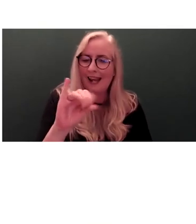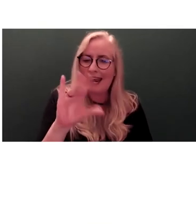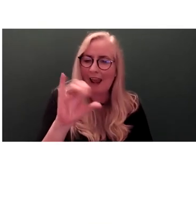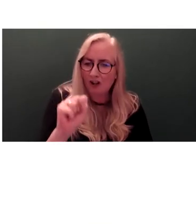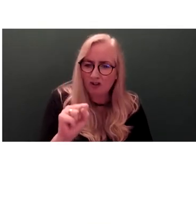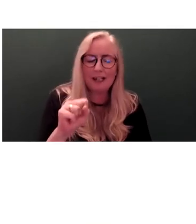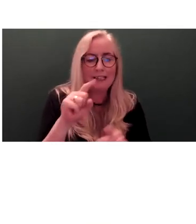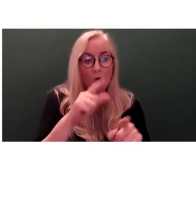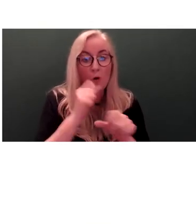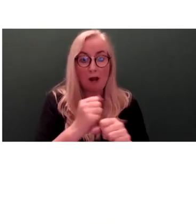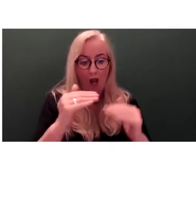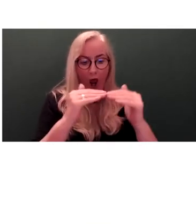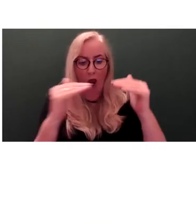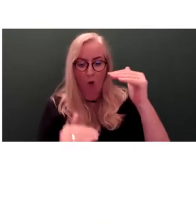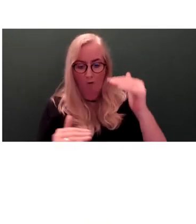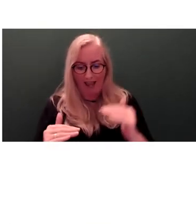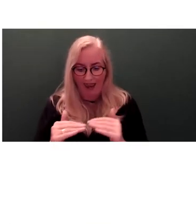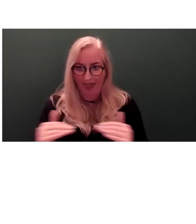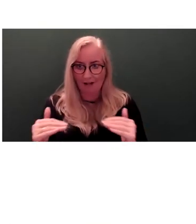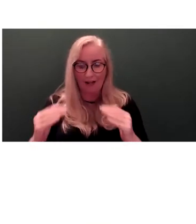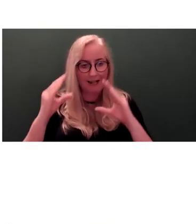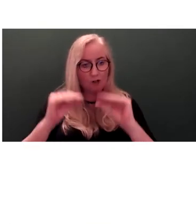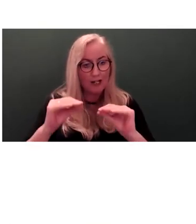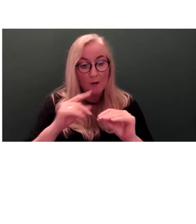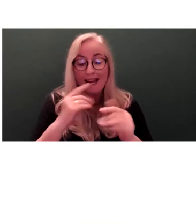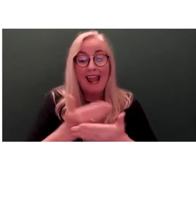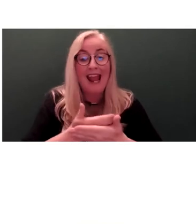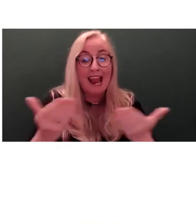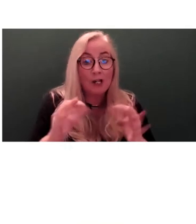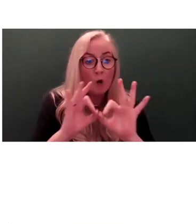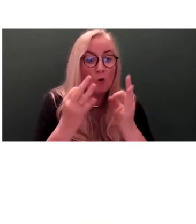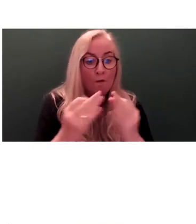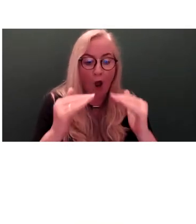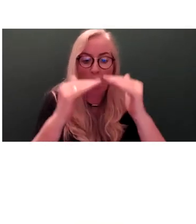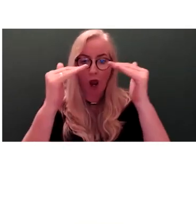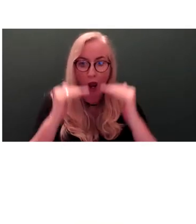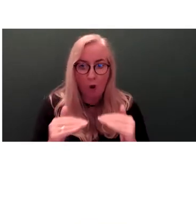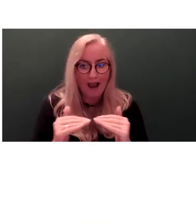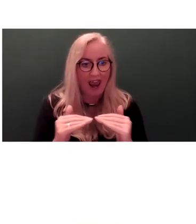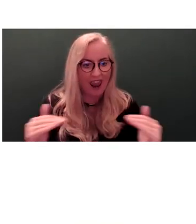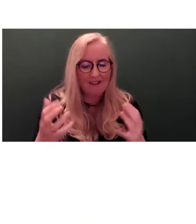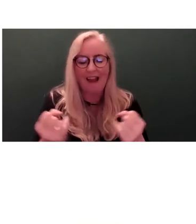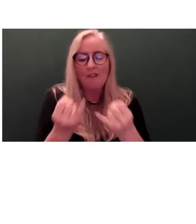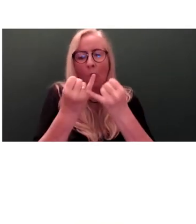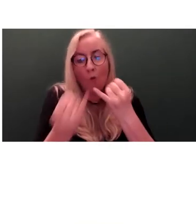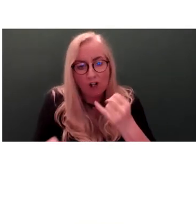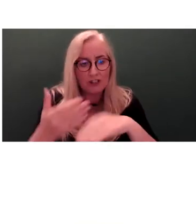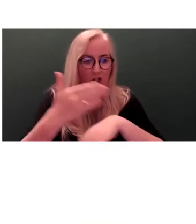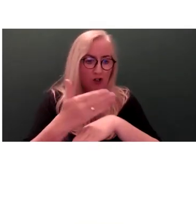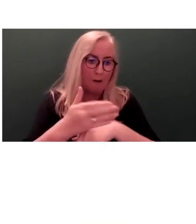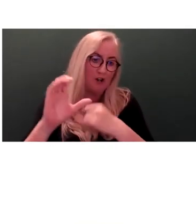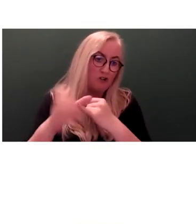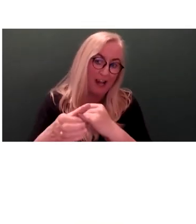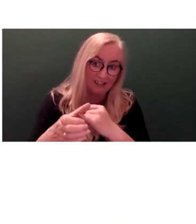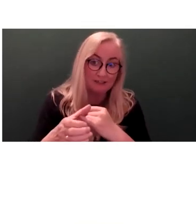were showing lower levels of education amongst this group. Any group with lower levels of education has worse employment outcomes. And again, the OECD colleagues have